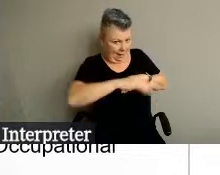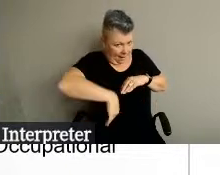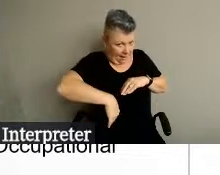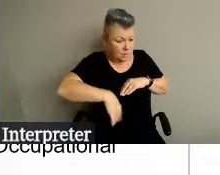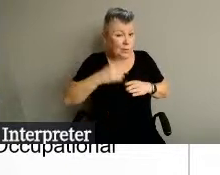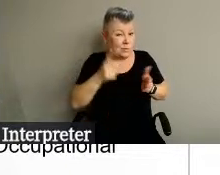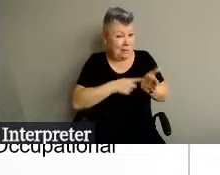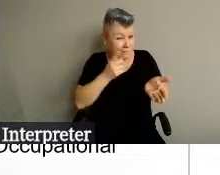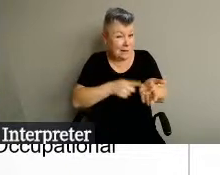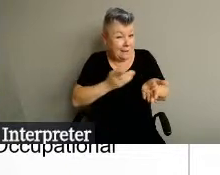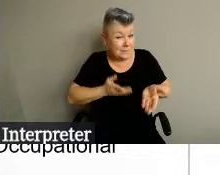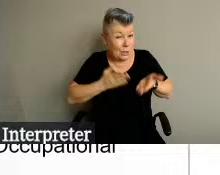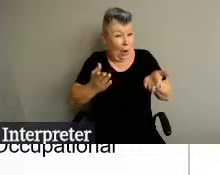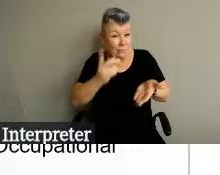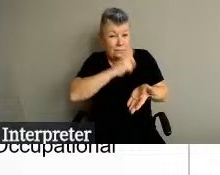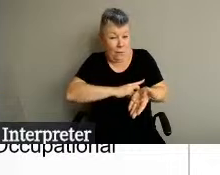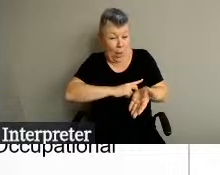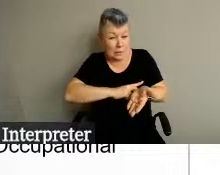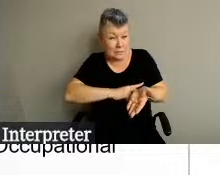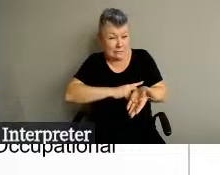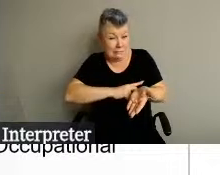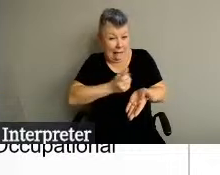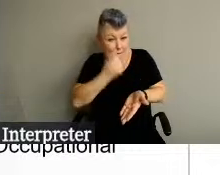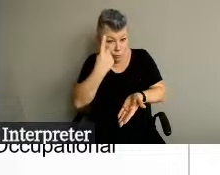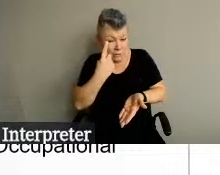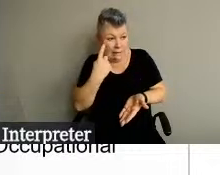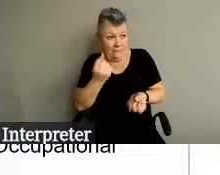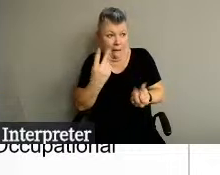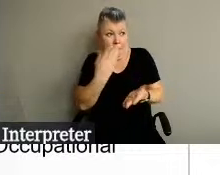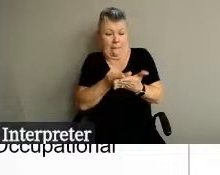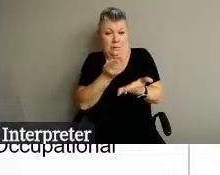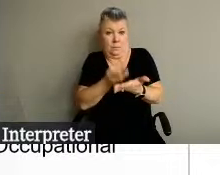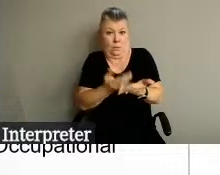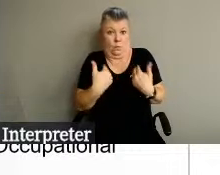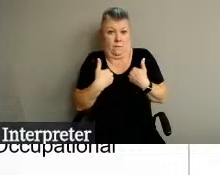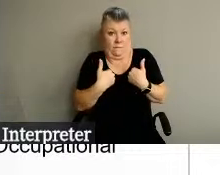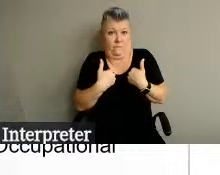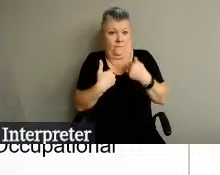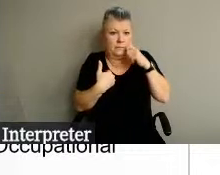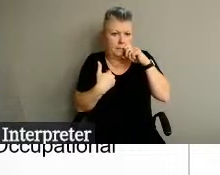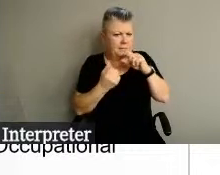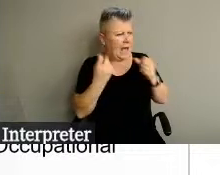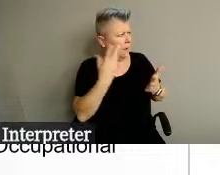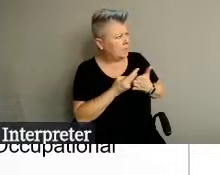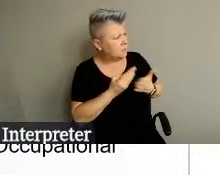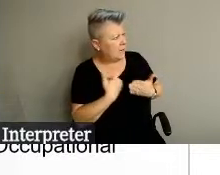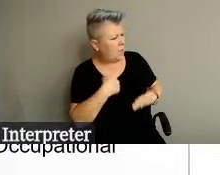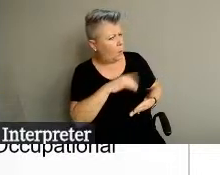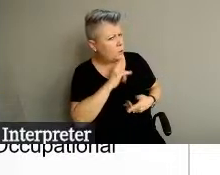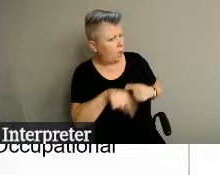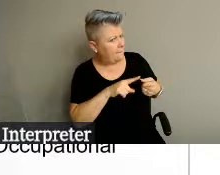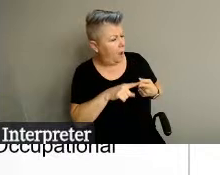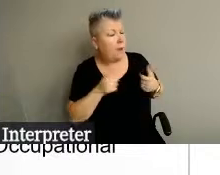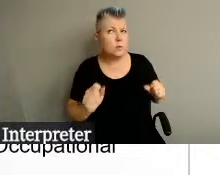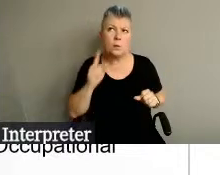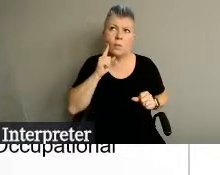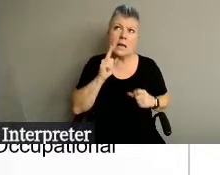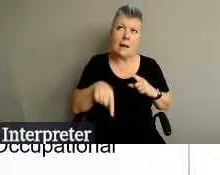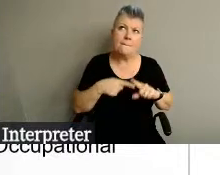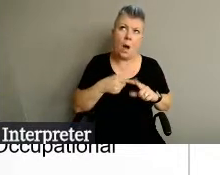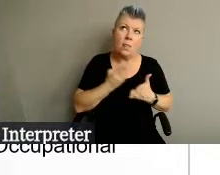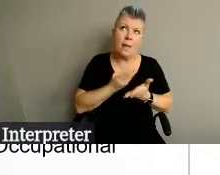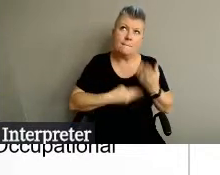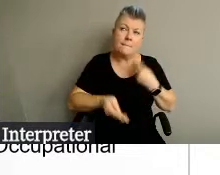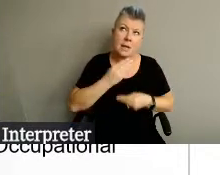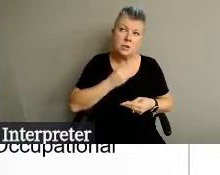impression sometimes on the amount of money we have. How much money are we talking? Because I'm trying to think of the budget because